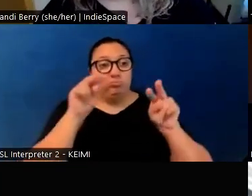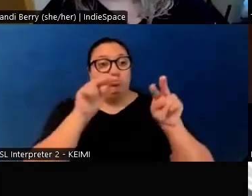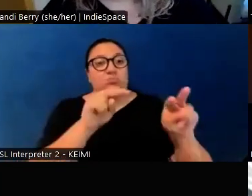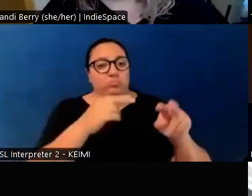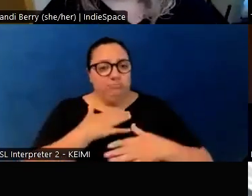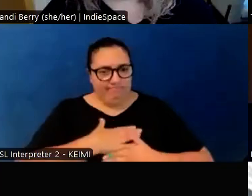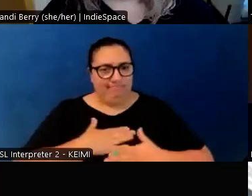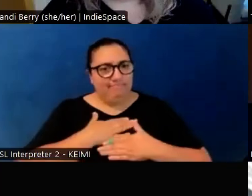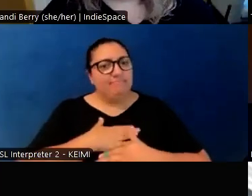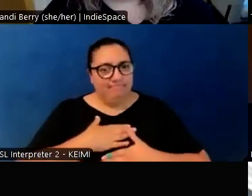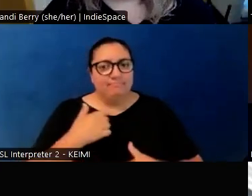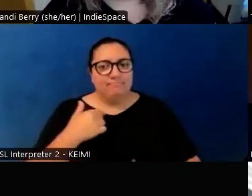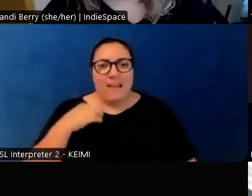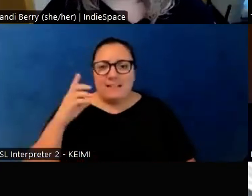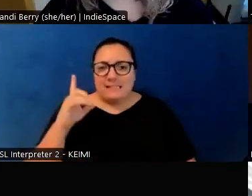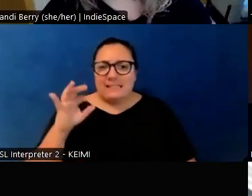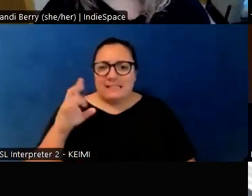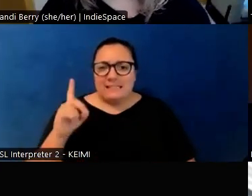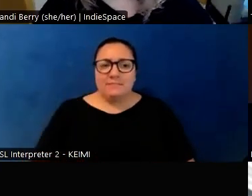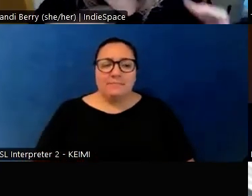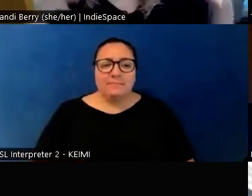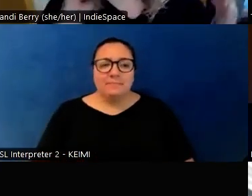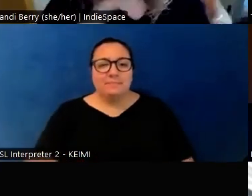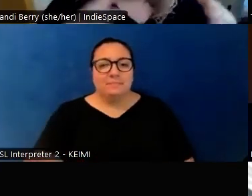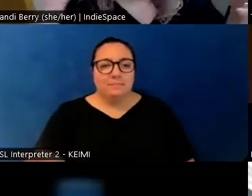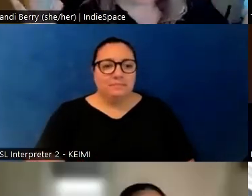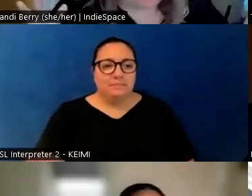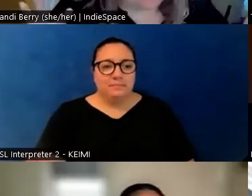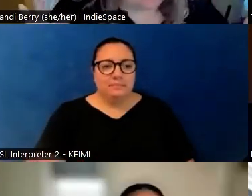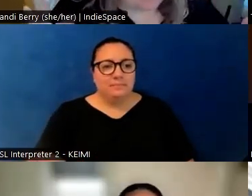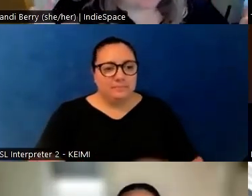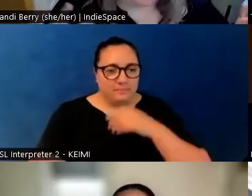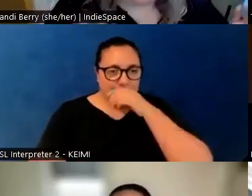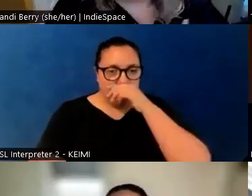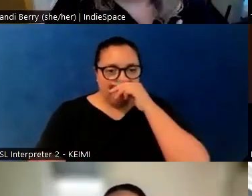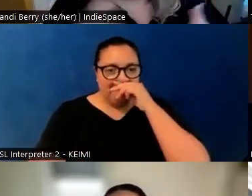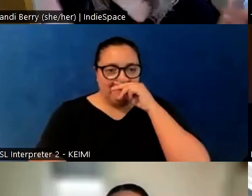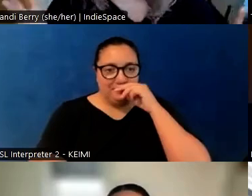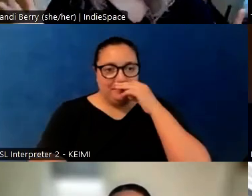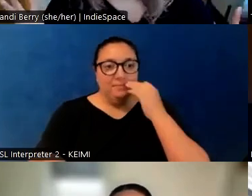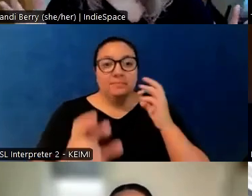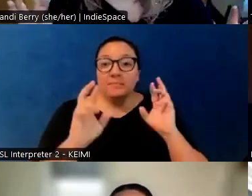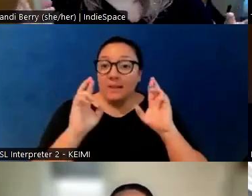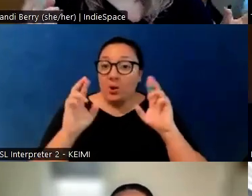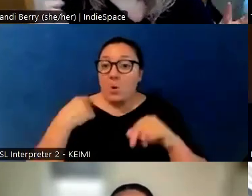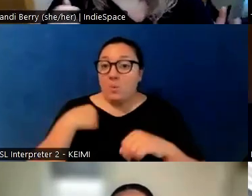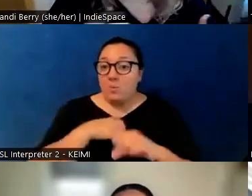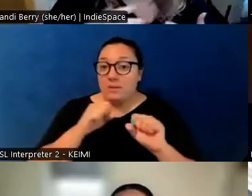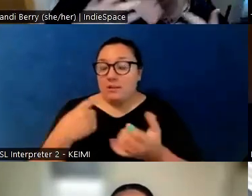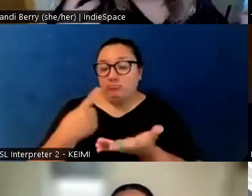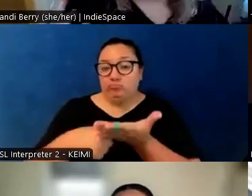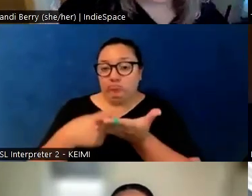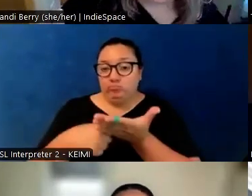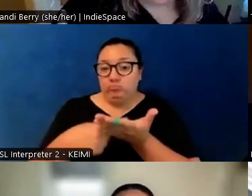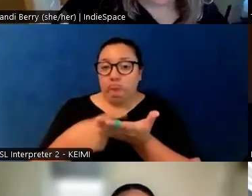did. I'm hoping that we can talk for a second about the videos, if there was anything